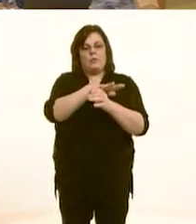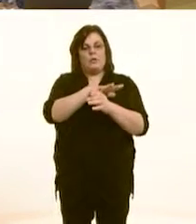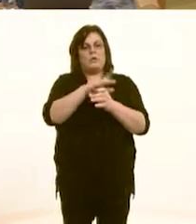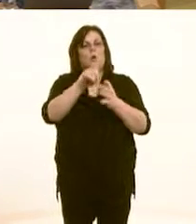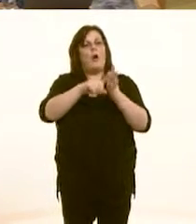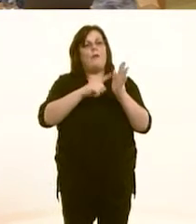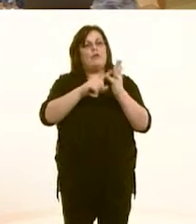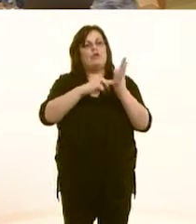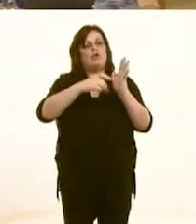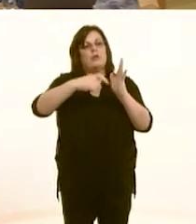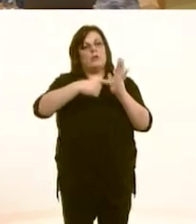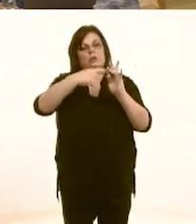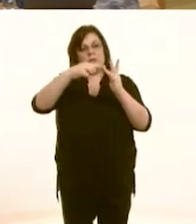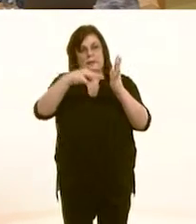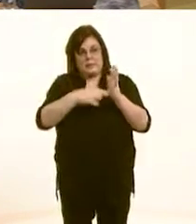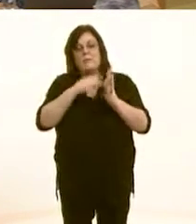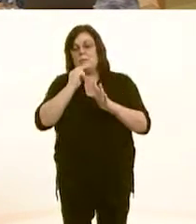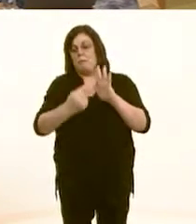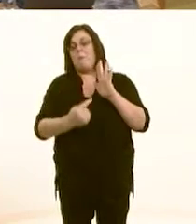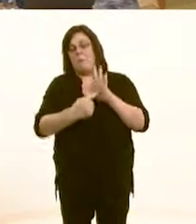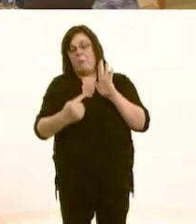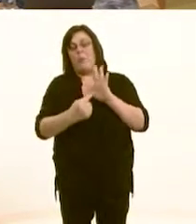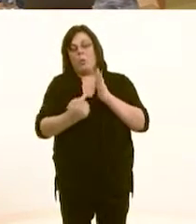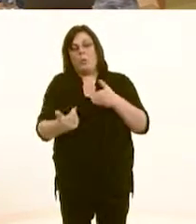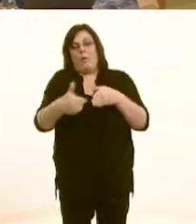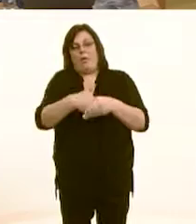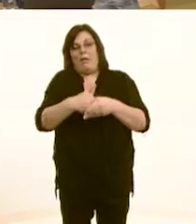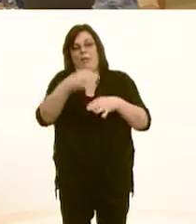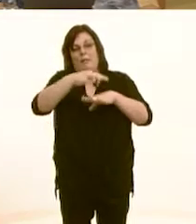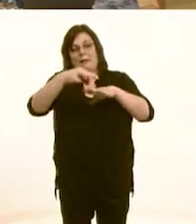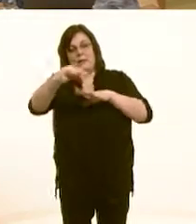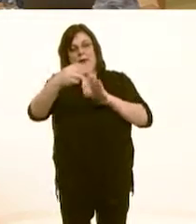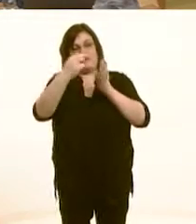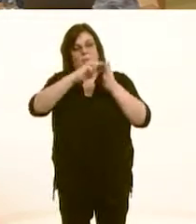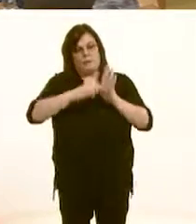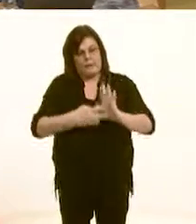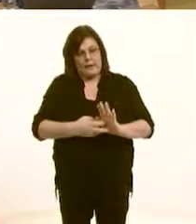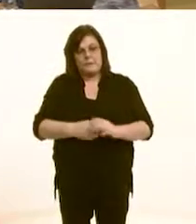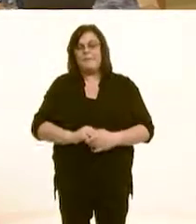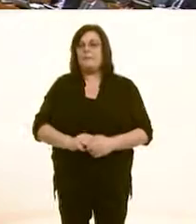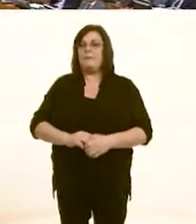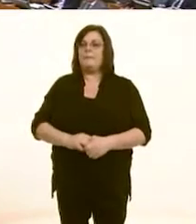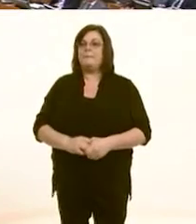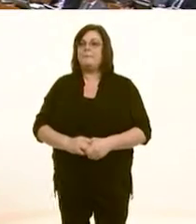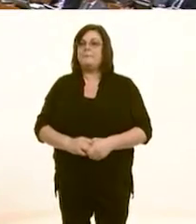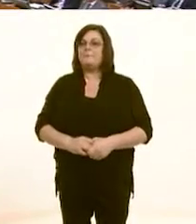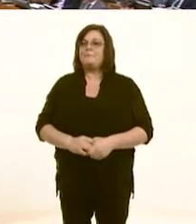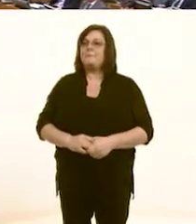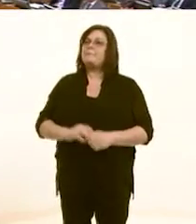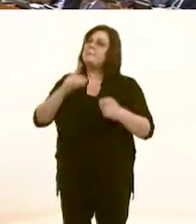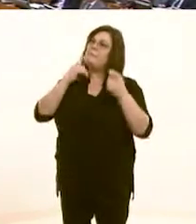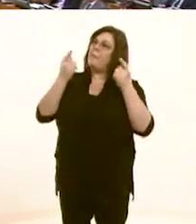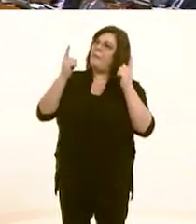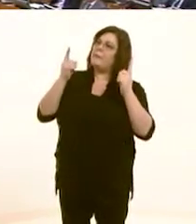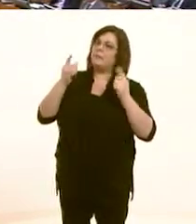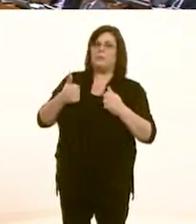junctions along the route is a key element of the design review that's currently being undertaken. Nick Ramsey. First Minister,